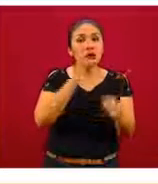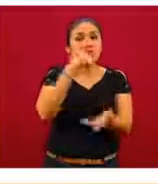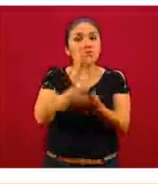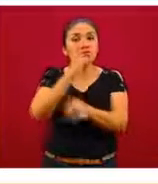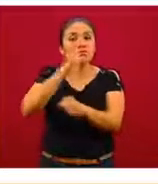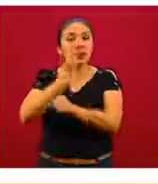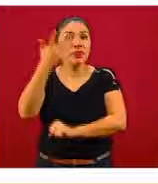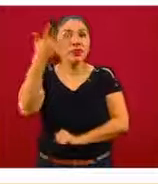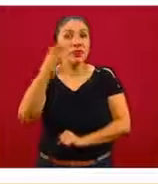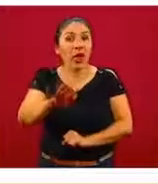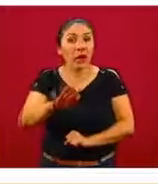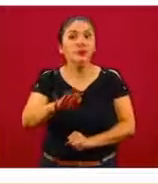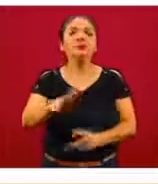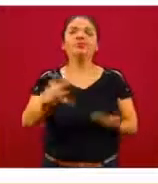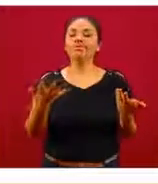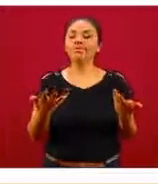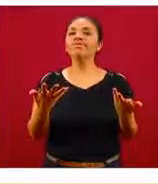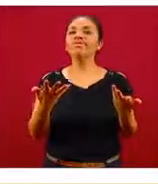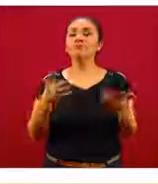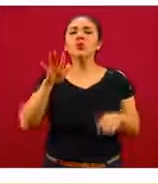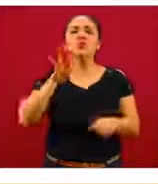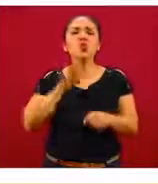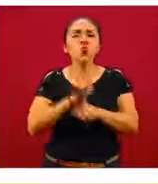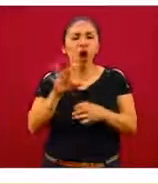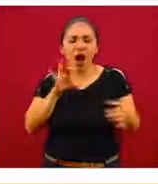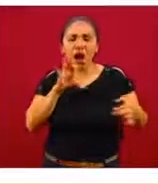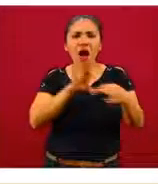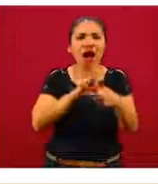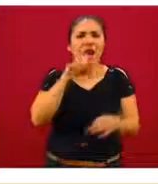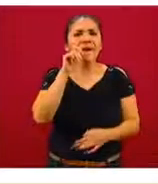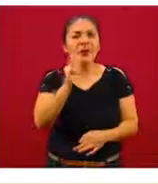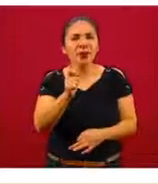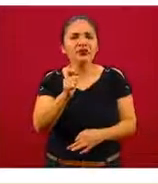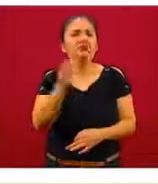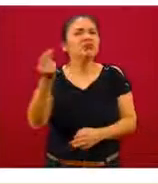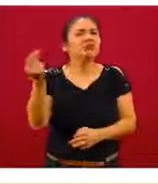within 2-month period. What is the connection?